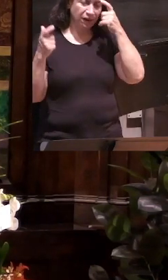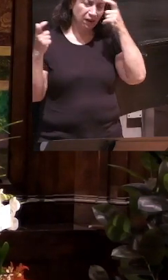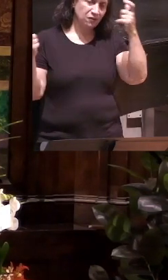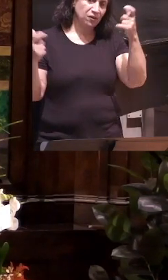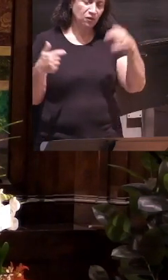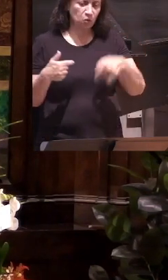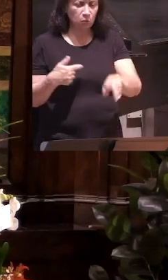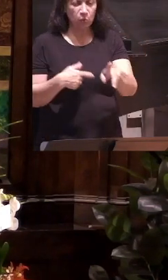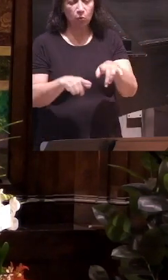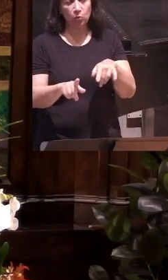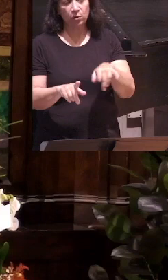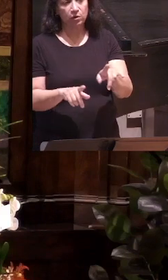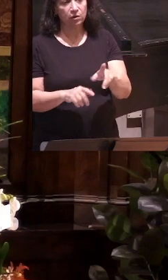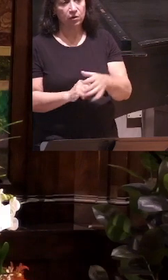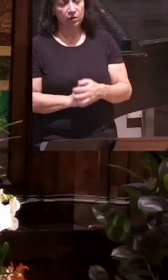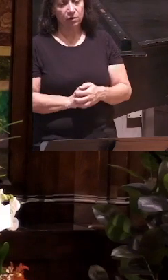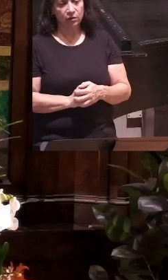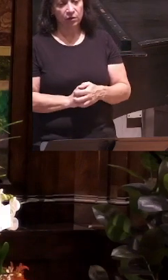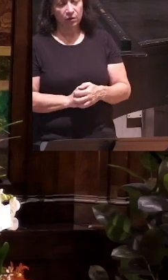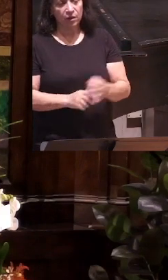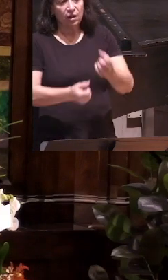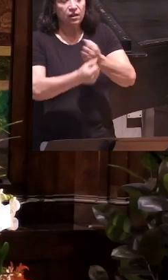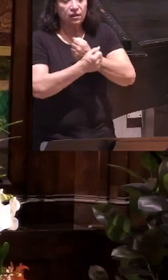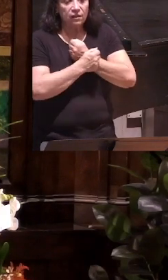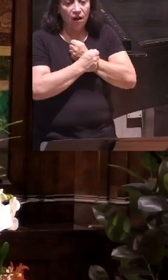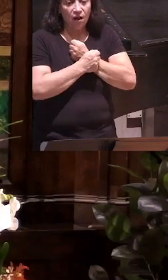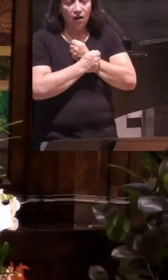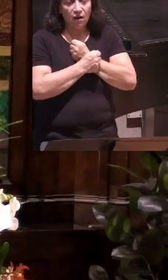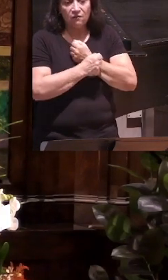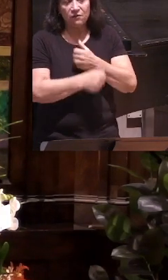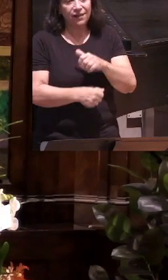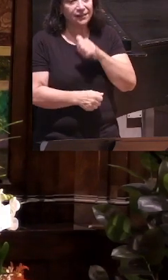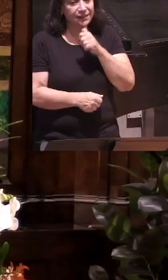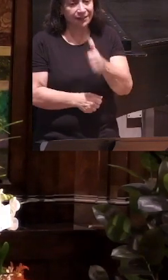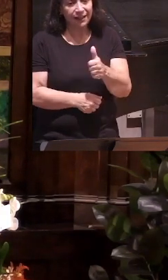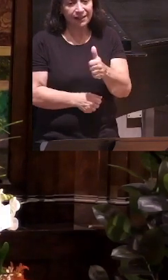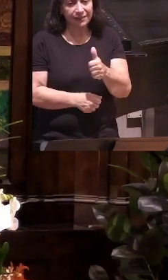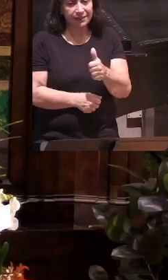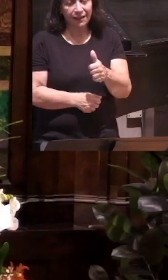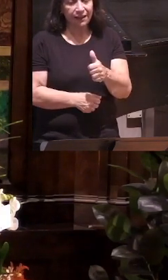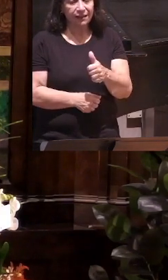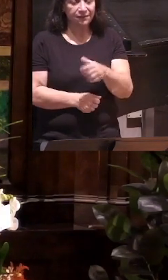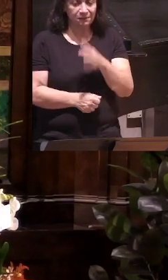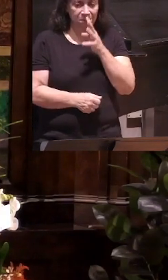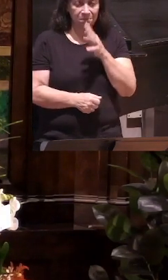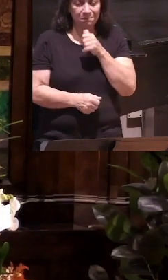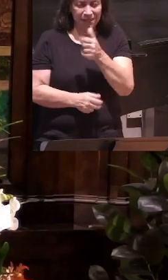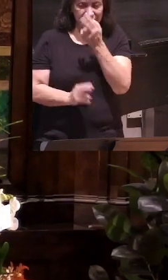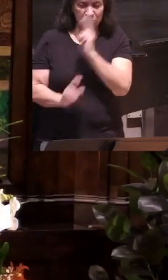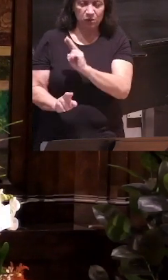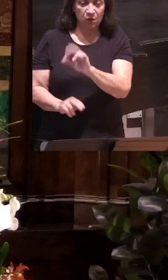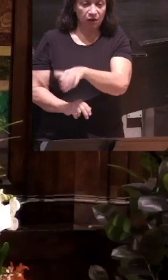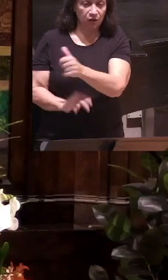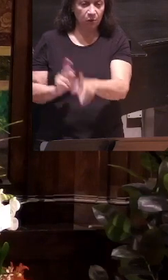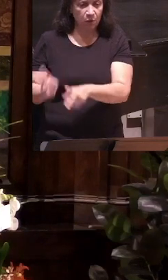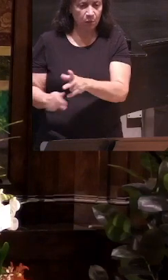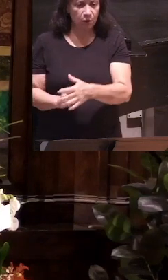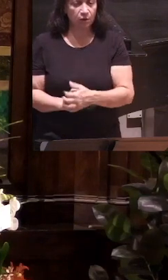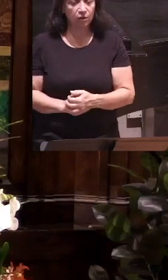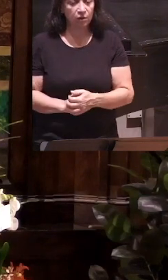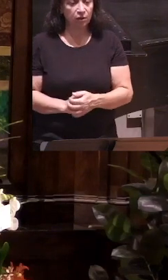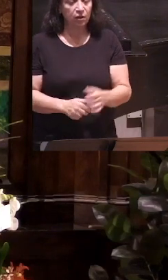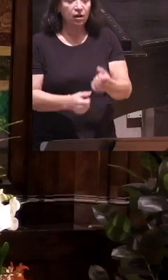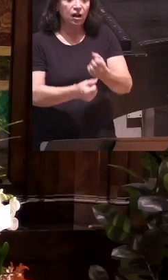or rude, a love that does not dishonor others,